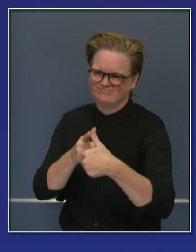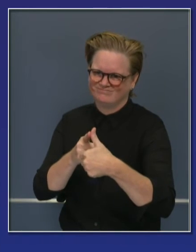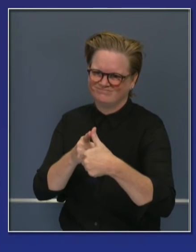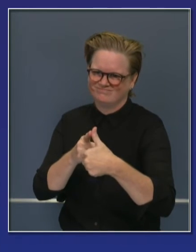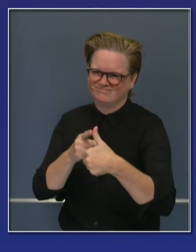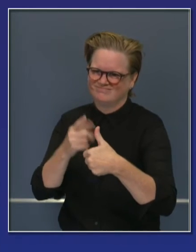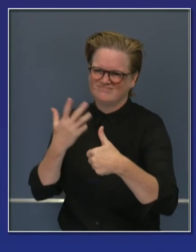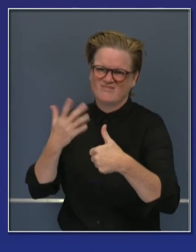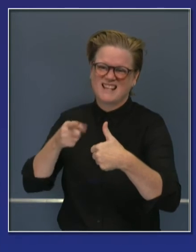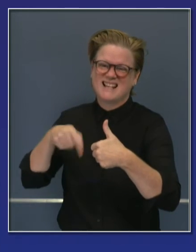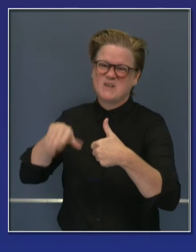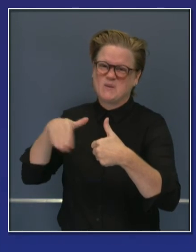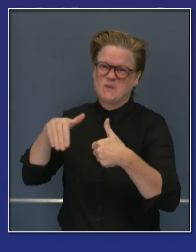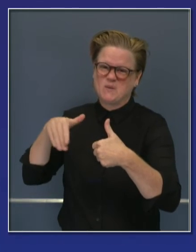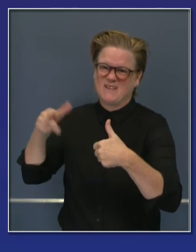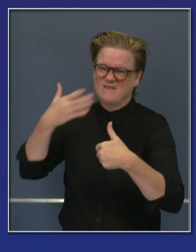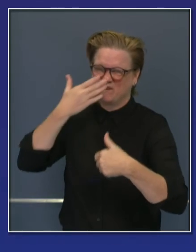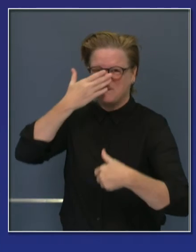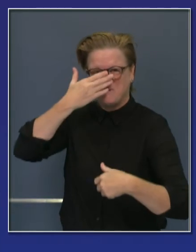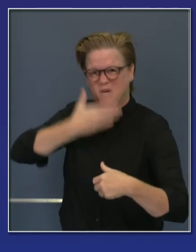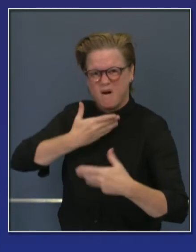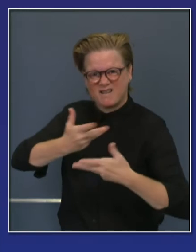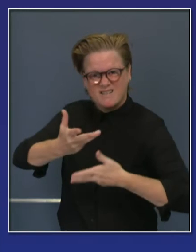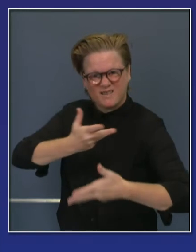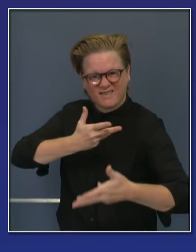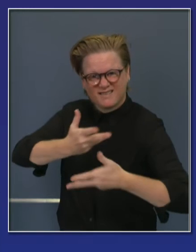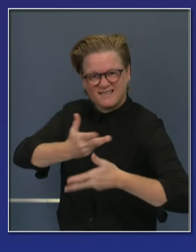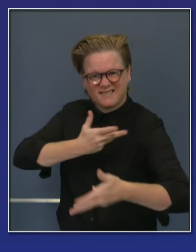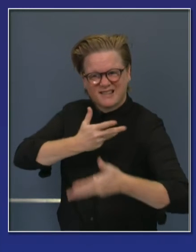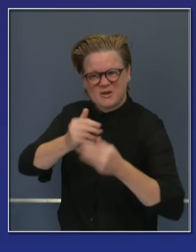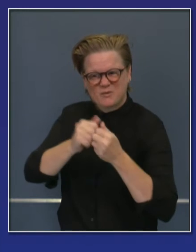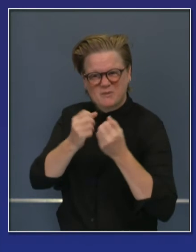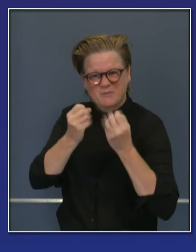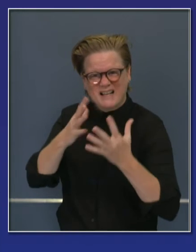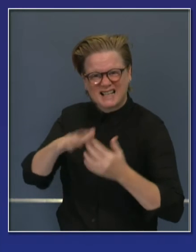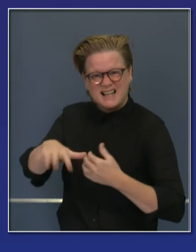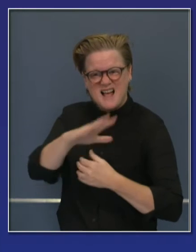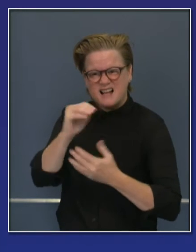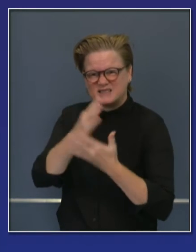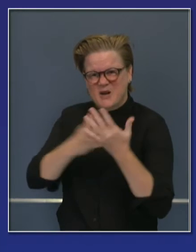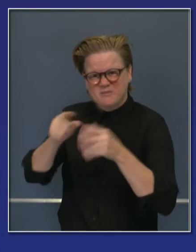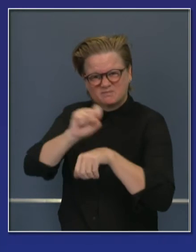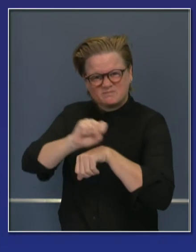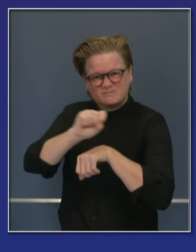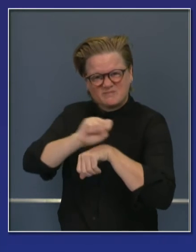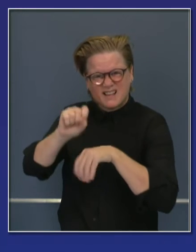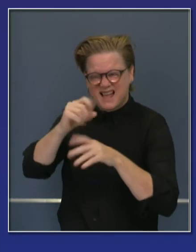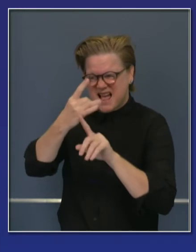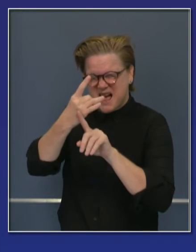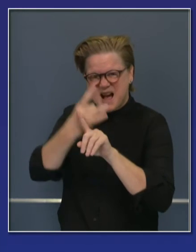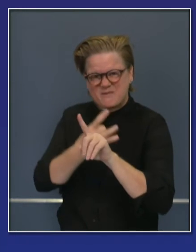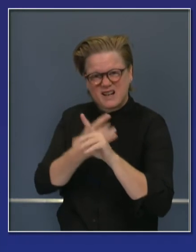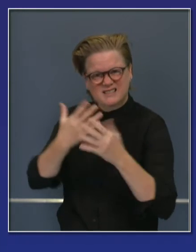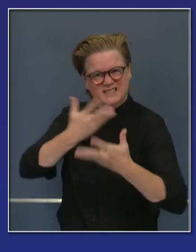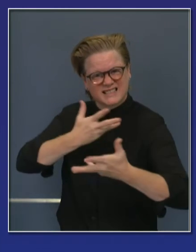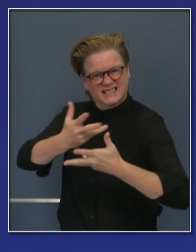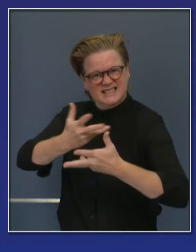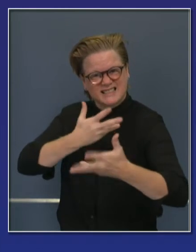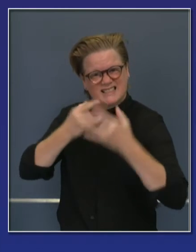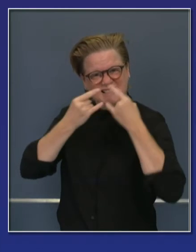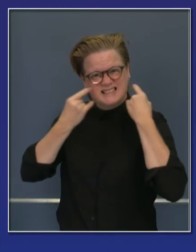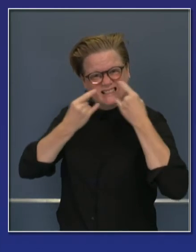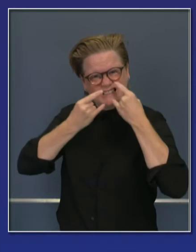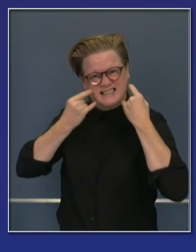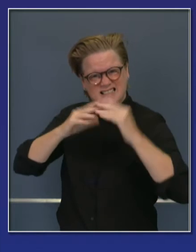more stress after months and months of intense stress. Not only have they been on this marathon, now we're all on